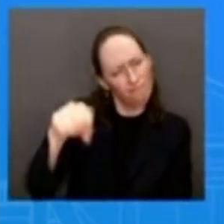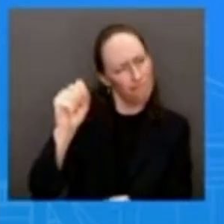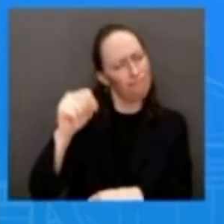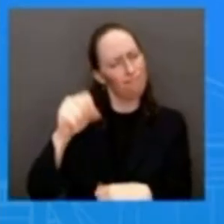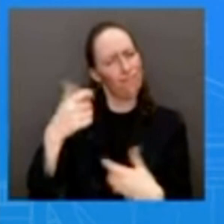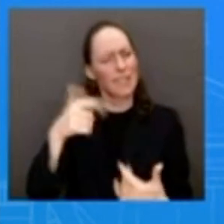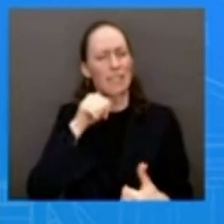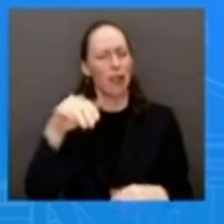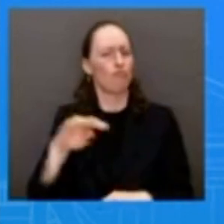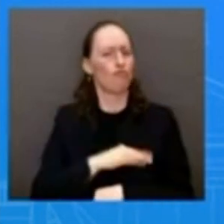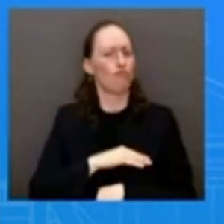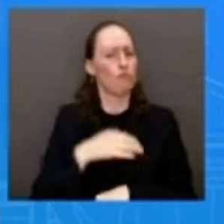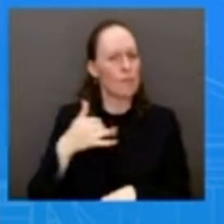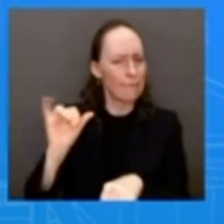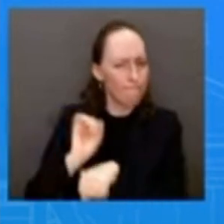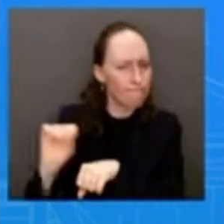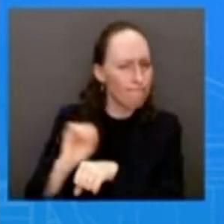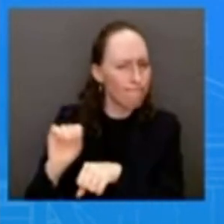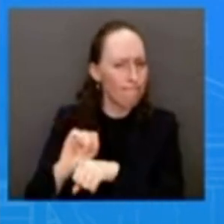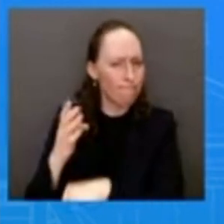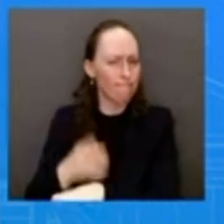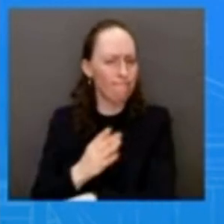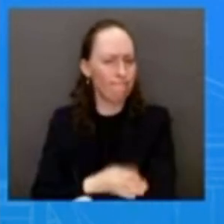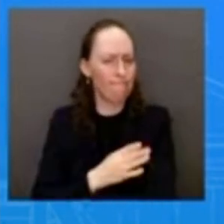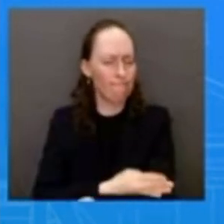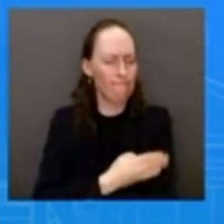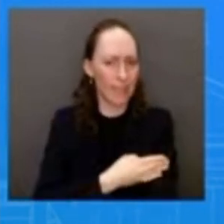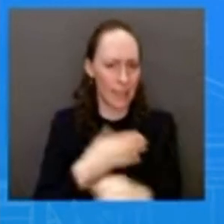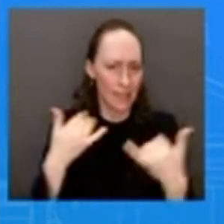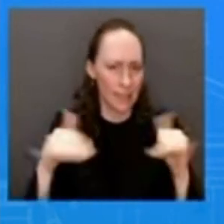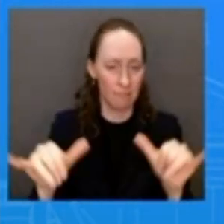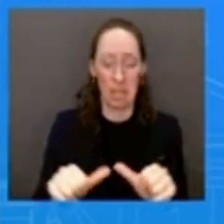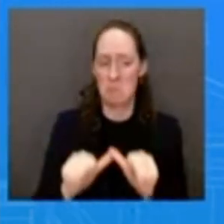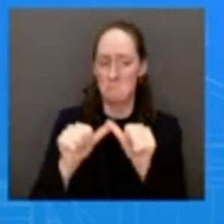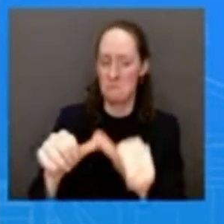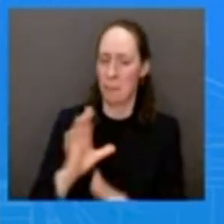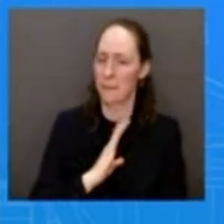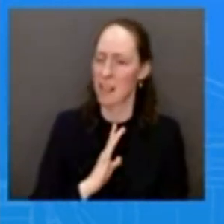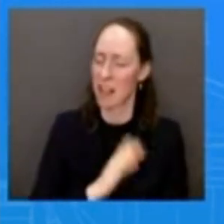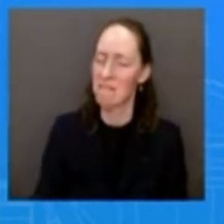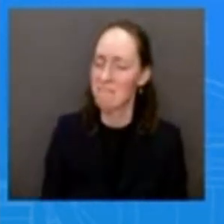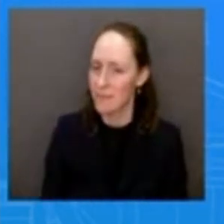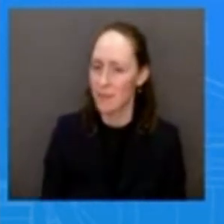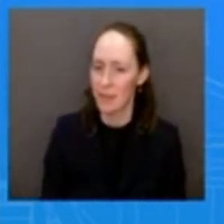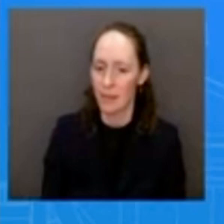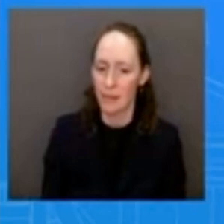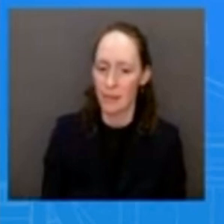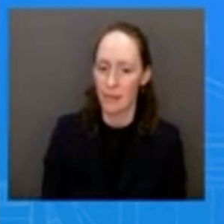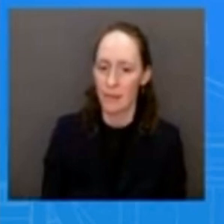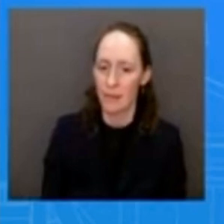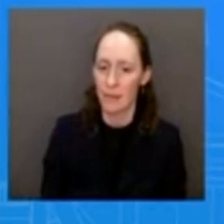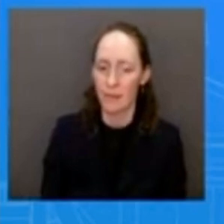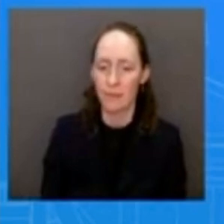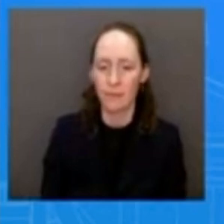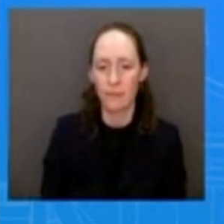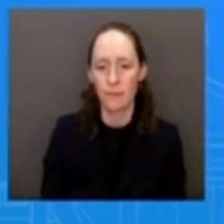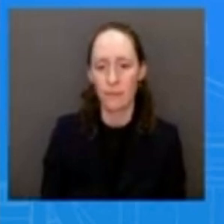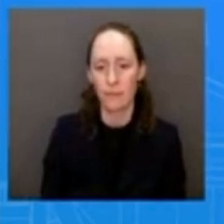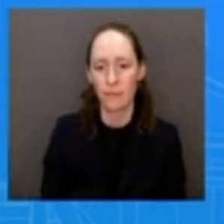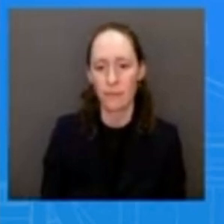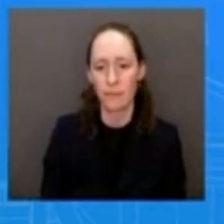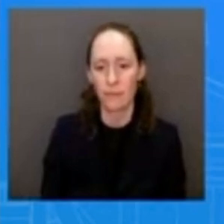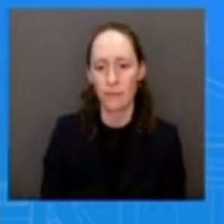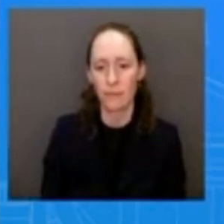give us confidence. Just a quick logistical question. This is the second day in a row where the president hasn't had any public events on his schedule. What's he up to, and